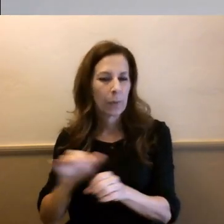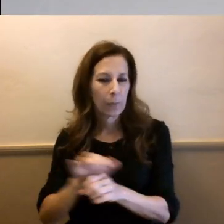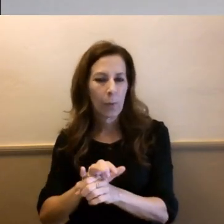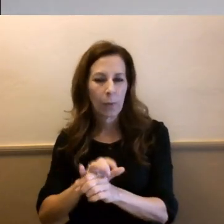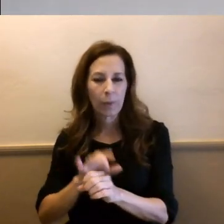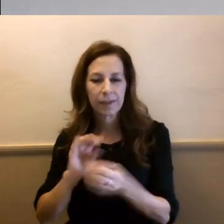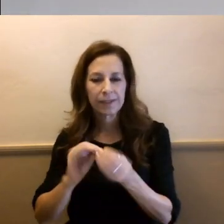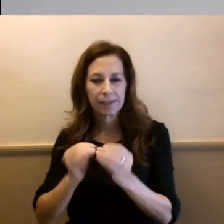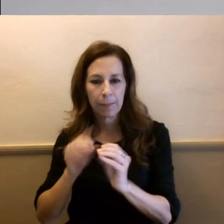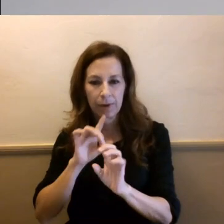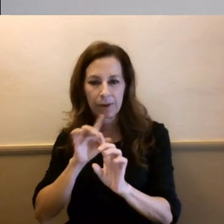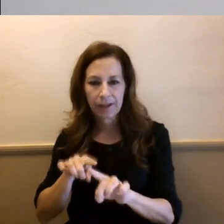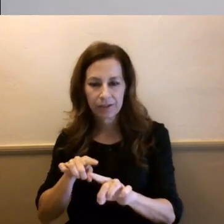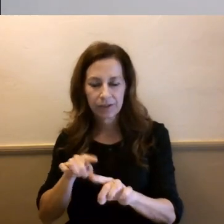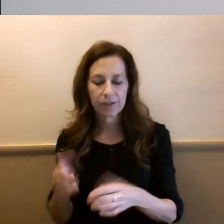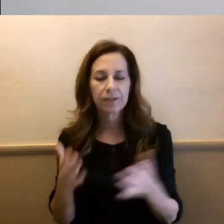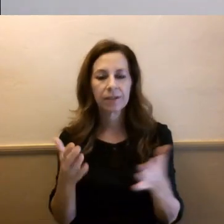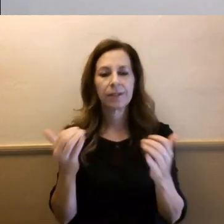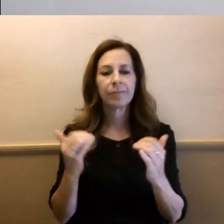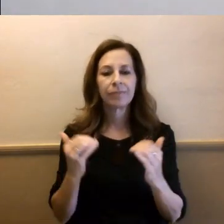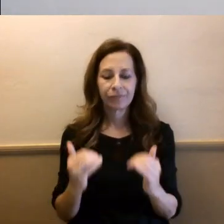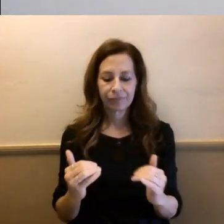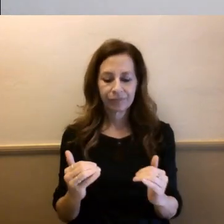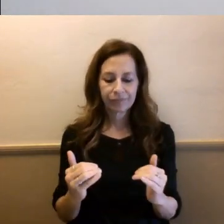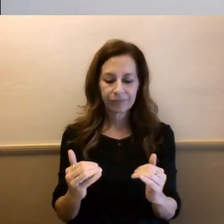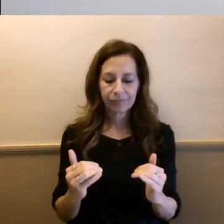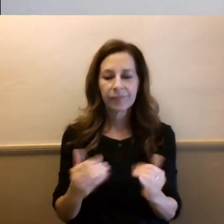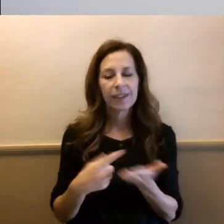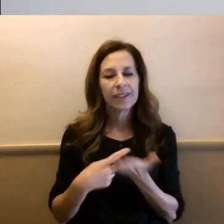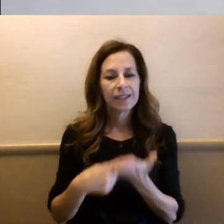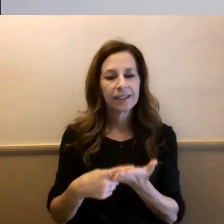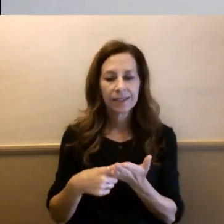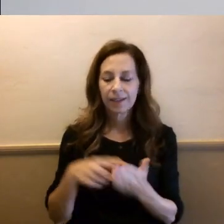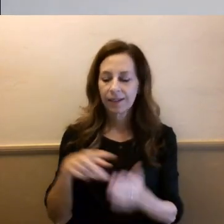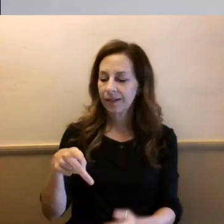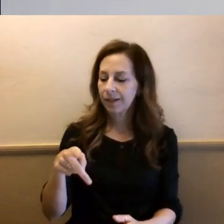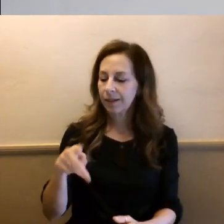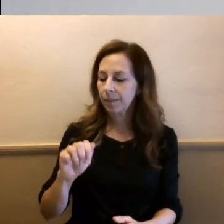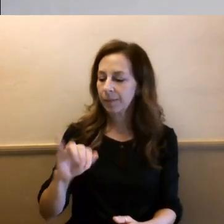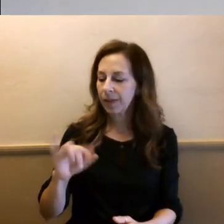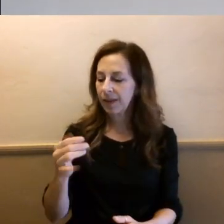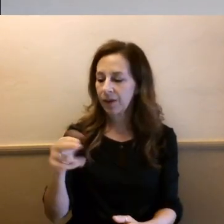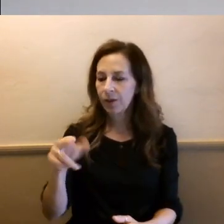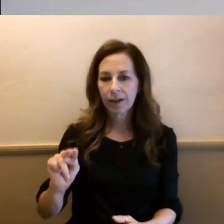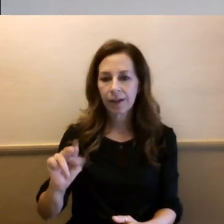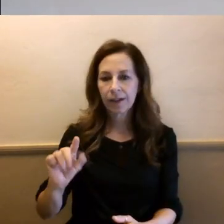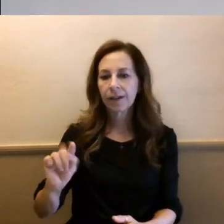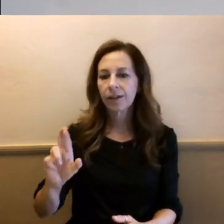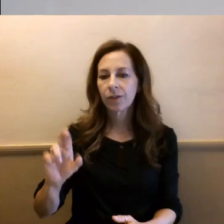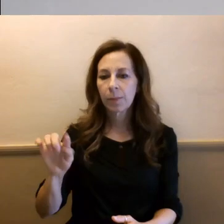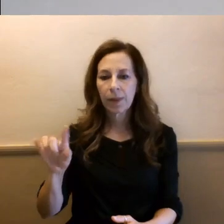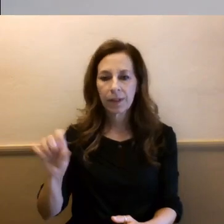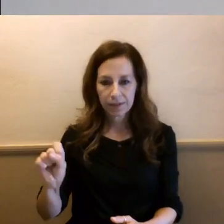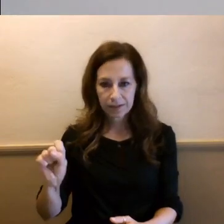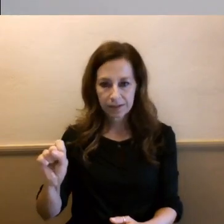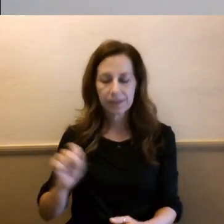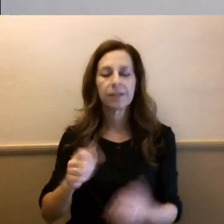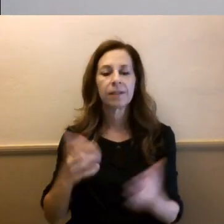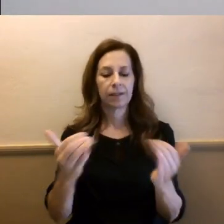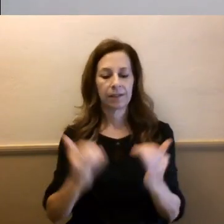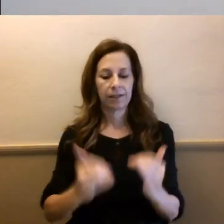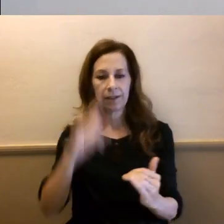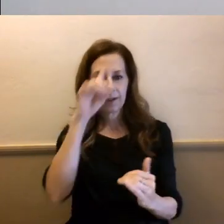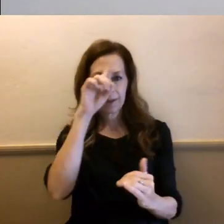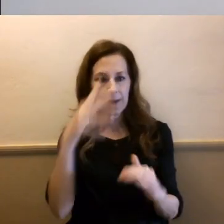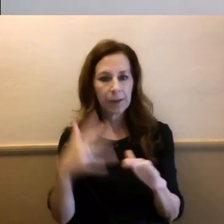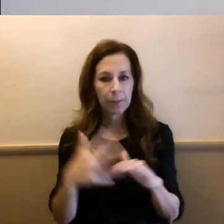much whole number answers. Then we will be looking at and talking about Pythagorean triples. We'll have a mind break.